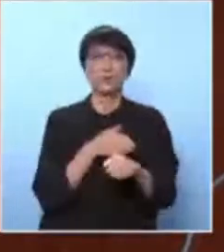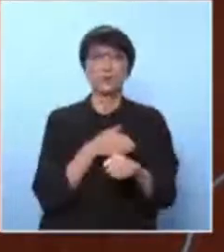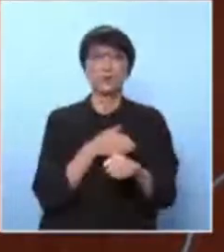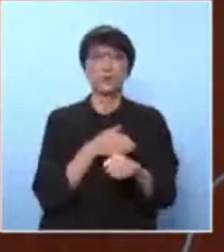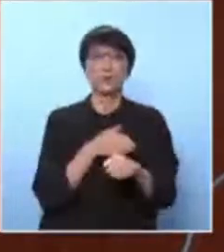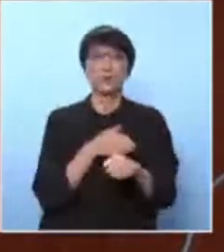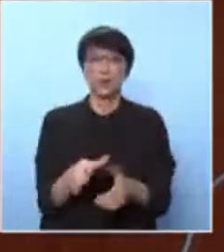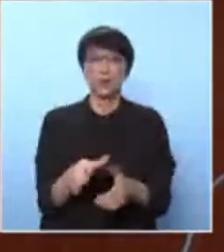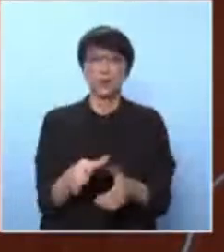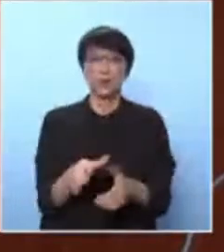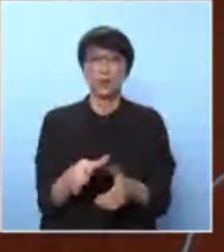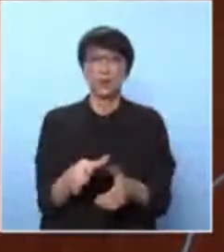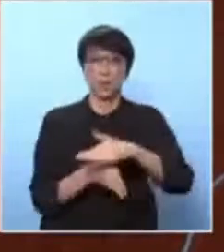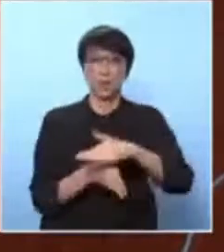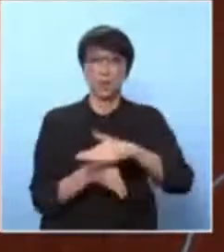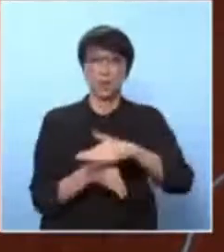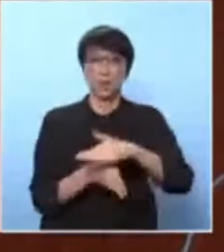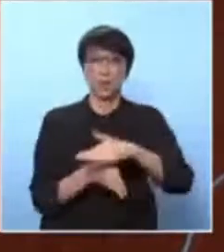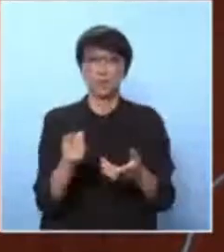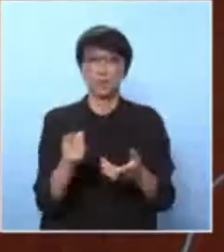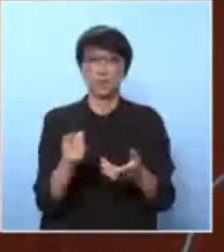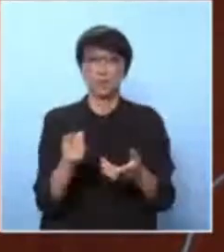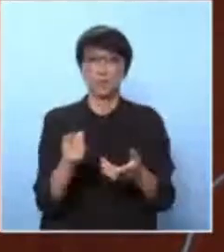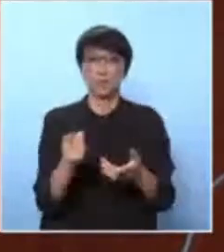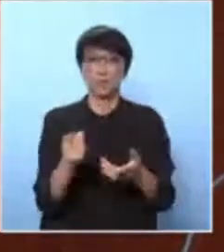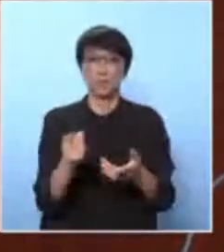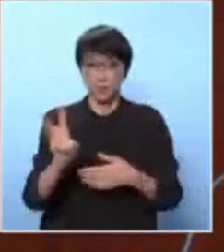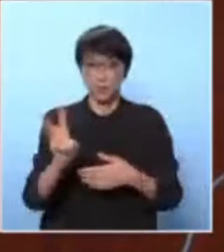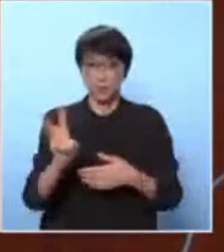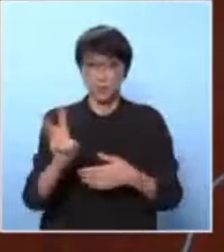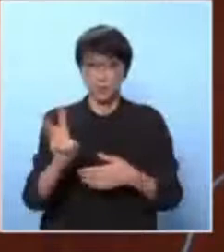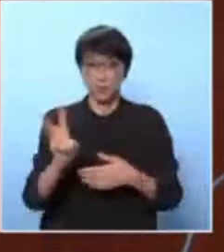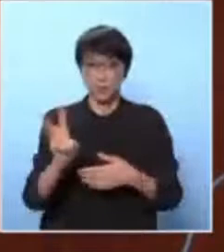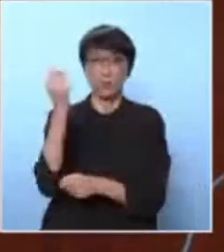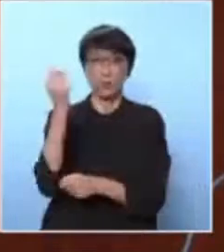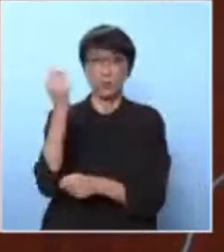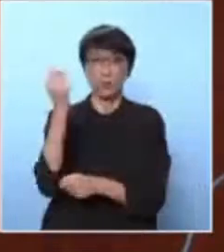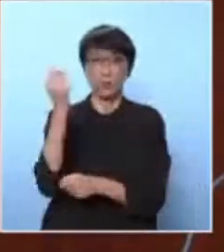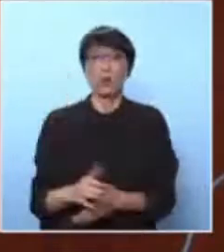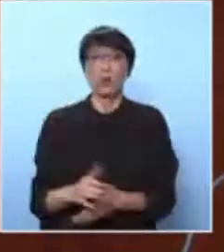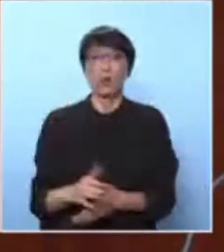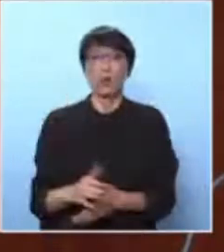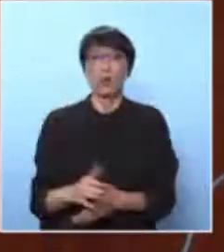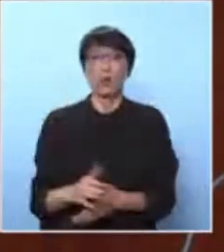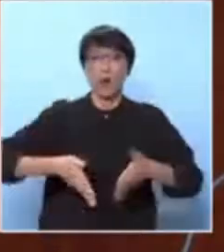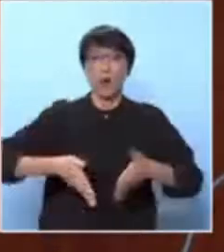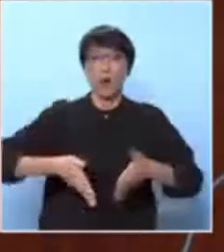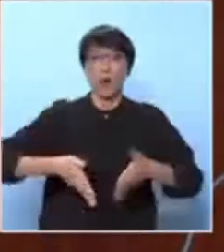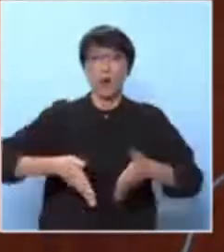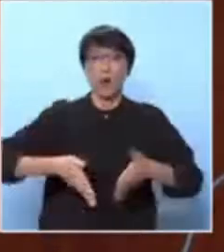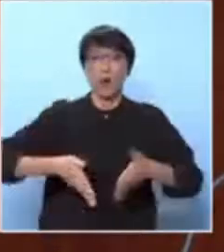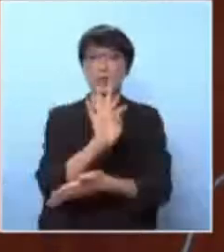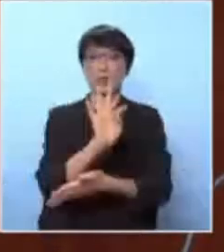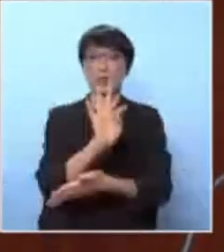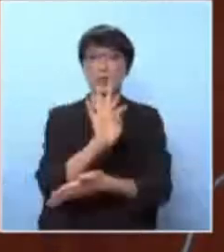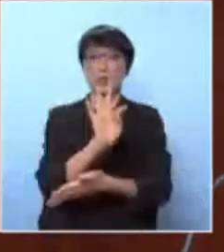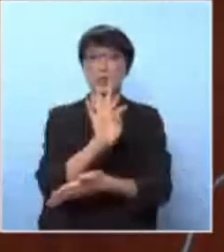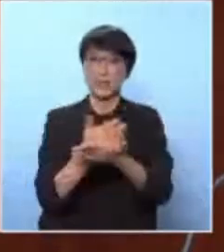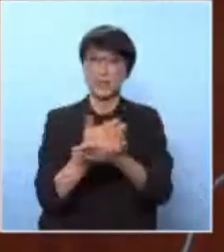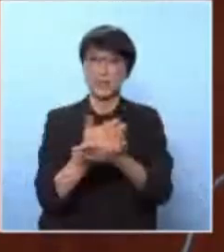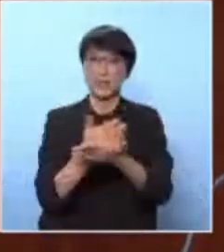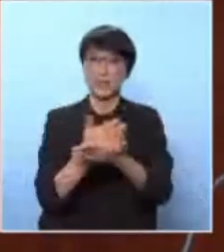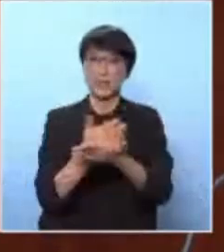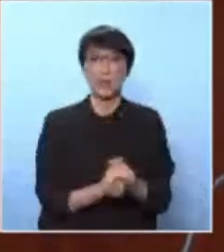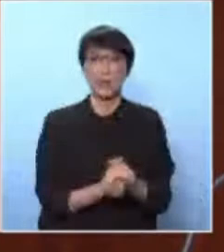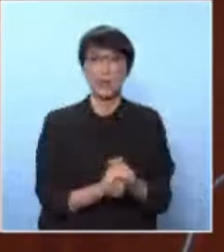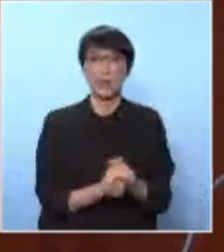pilot program will be rolled out at Fuqua Street of Sham Shui Po later this year for a period of 3 years. It is expected to serve